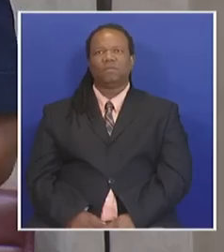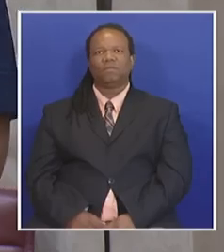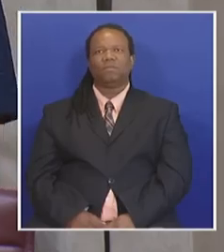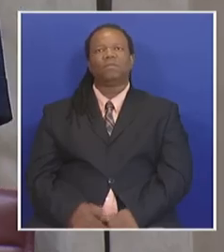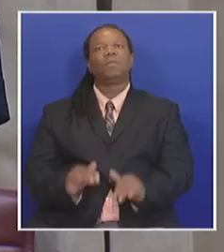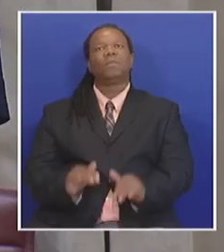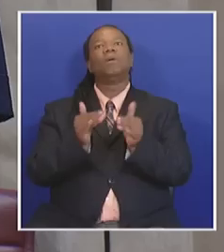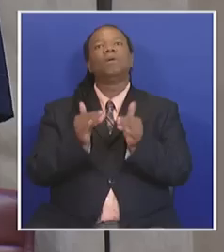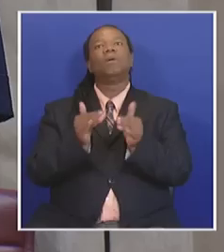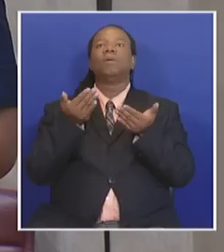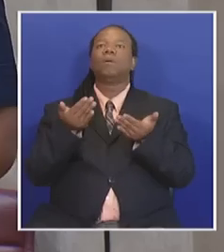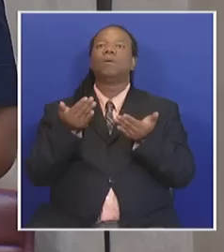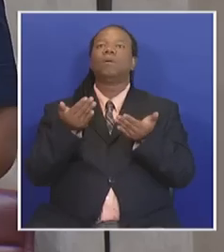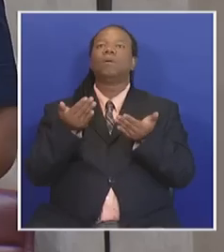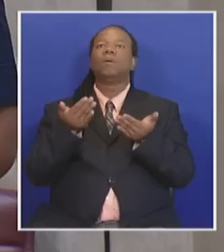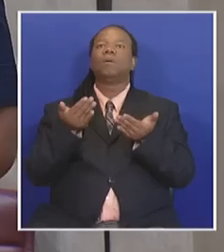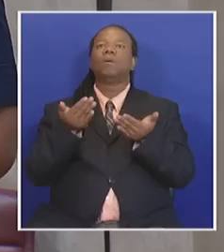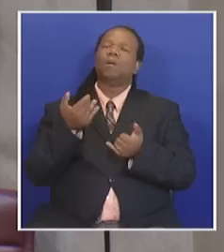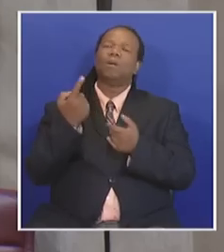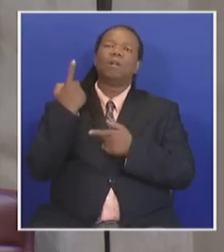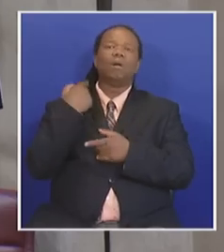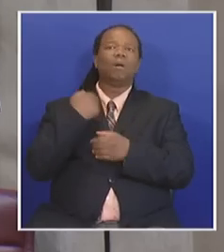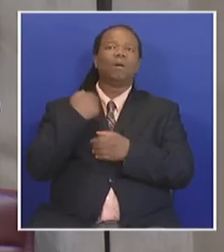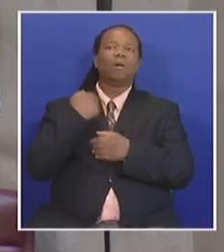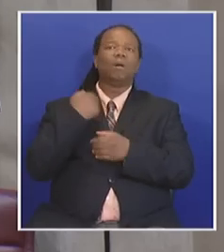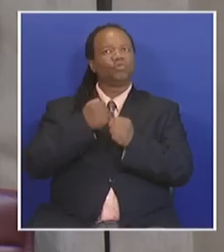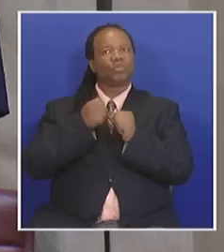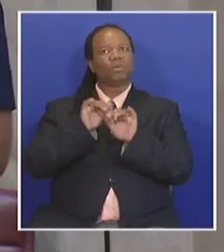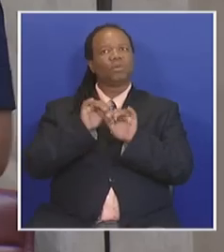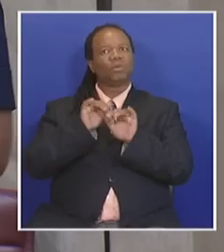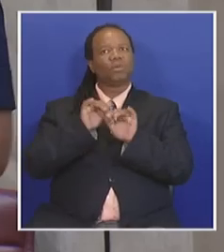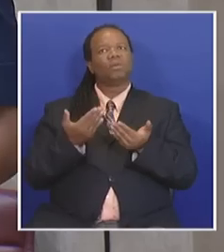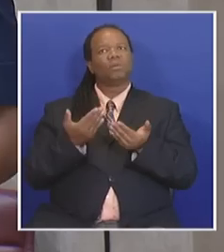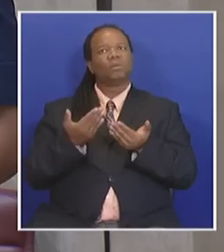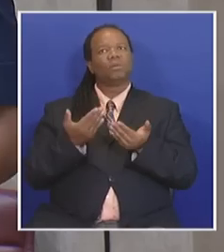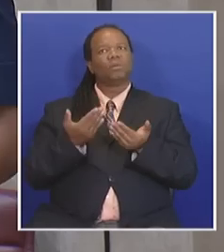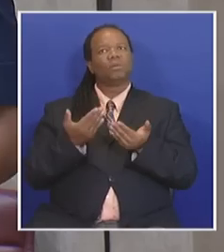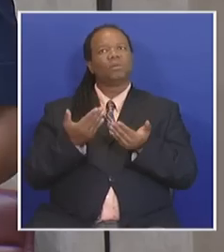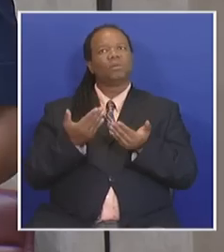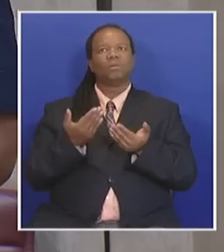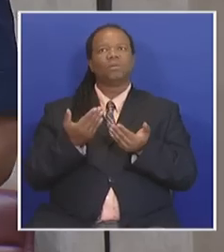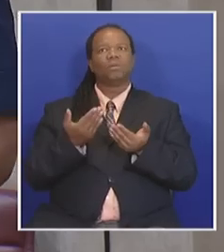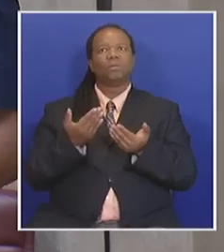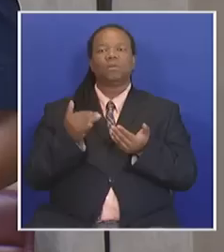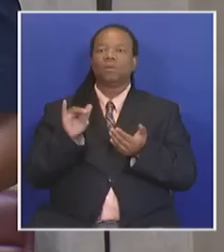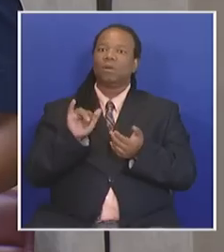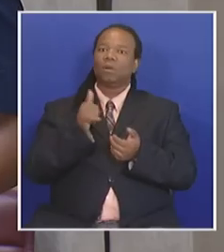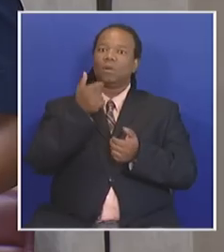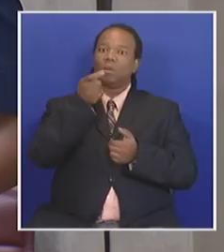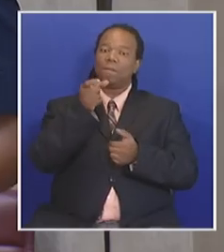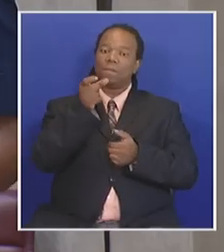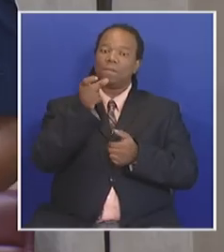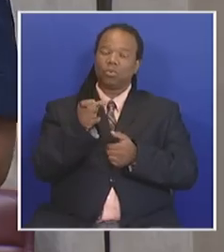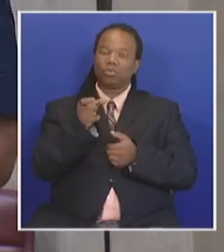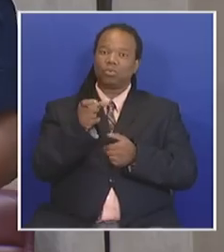and democracy. Last week, Honorable Chair, the heart of one of our finest sons of the soil,